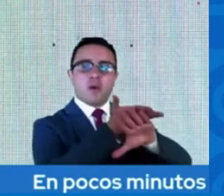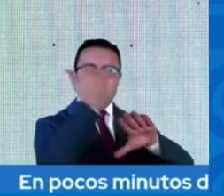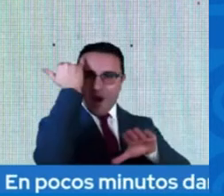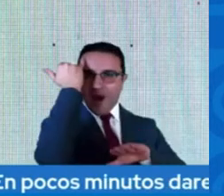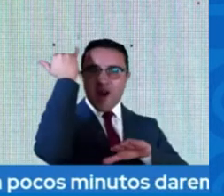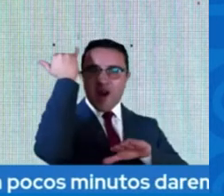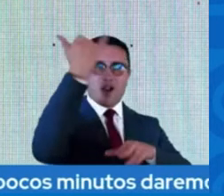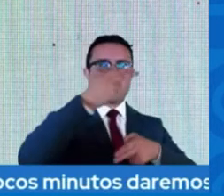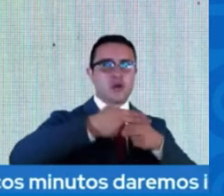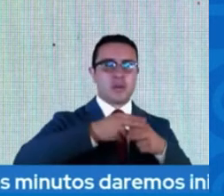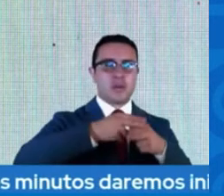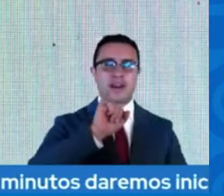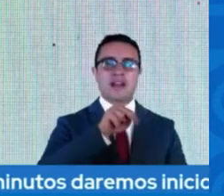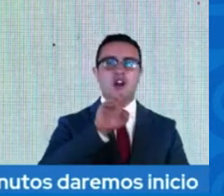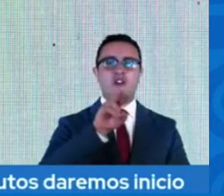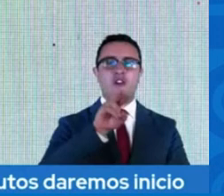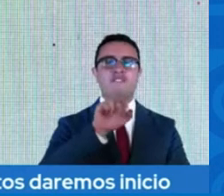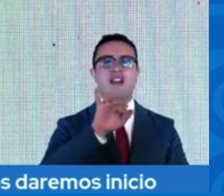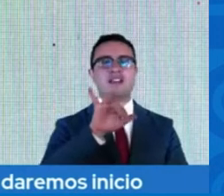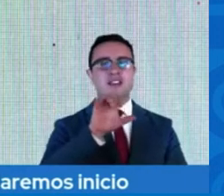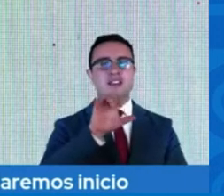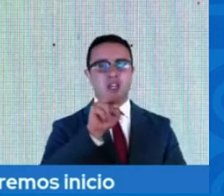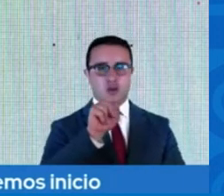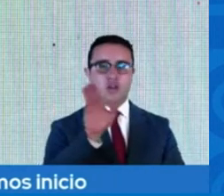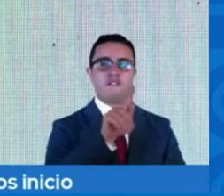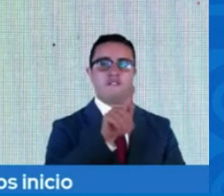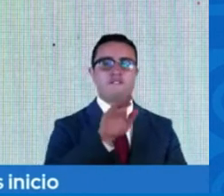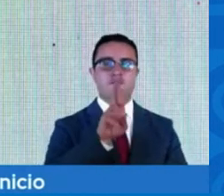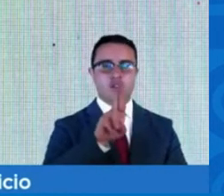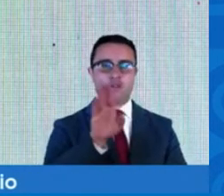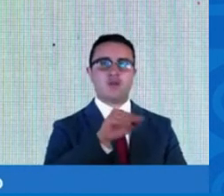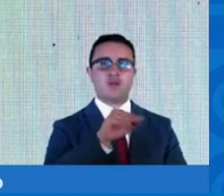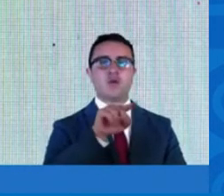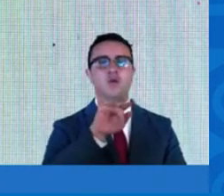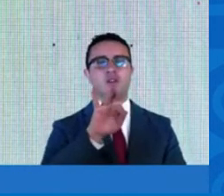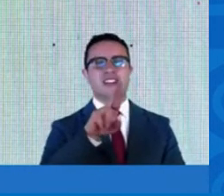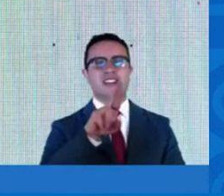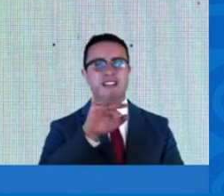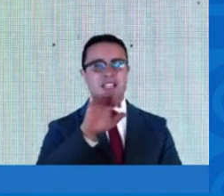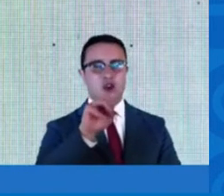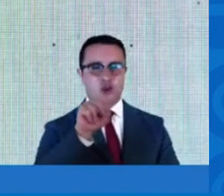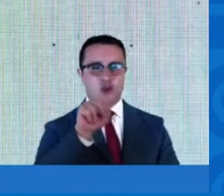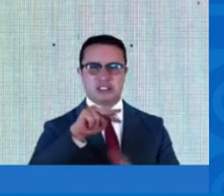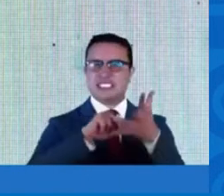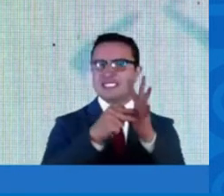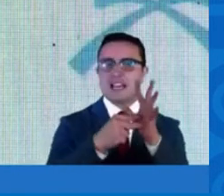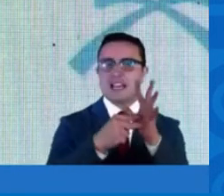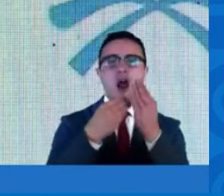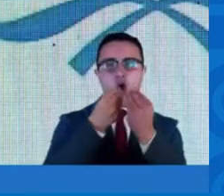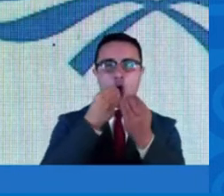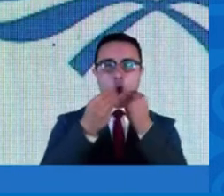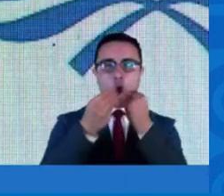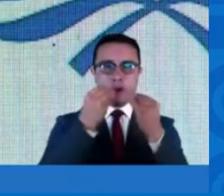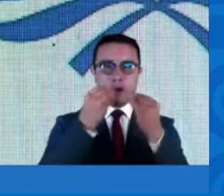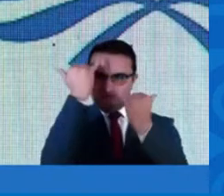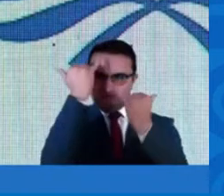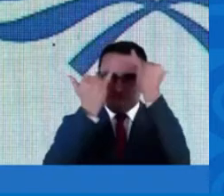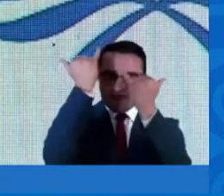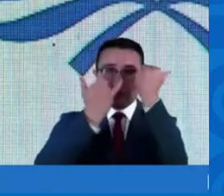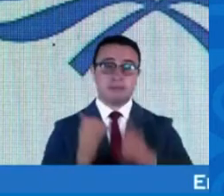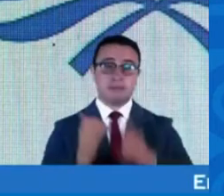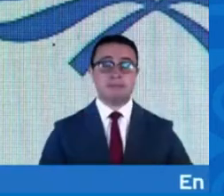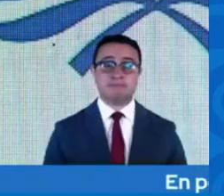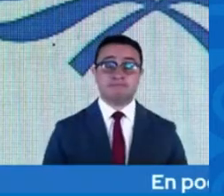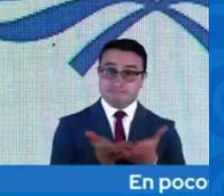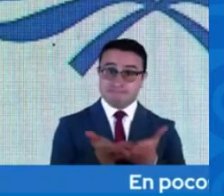that started since the launching of the platform Innovation for Nutrition. I know that all of you who are here will